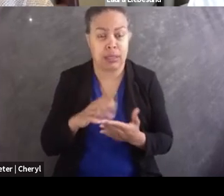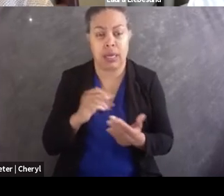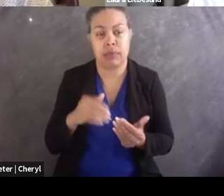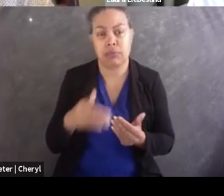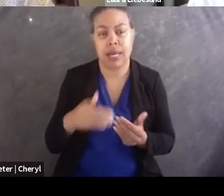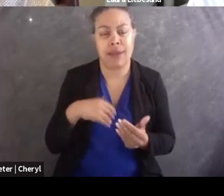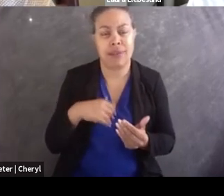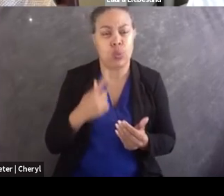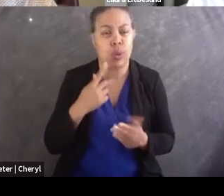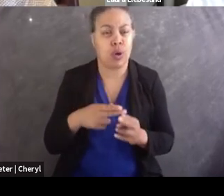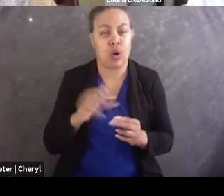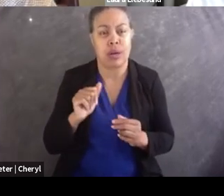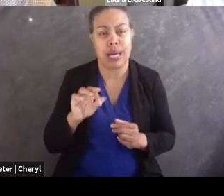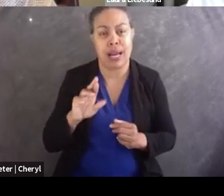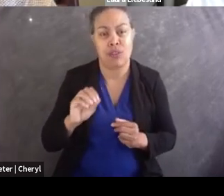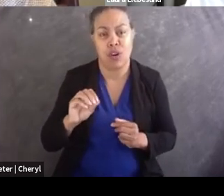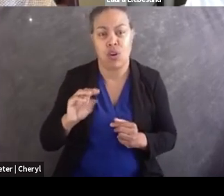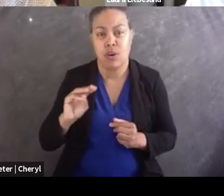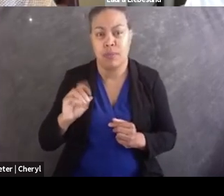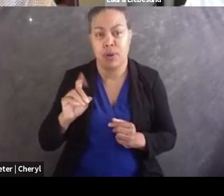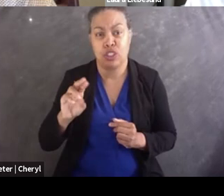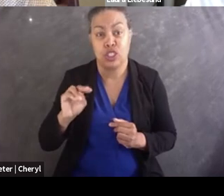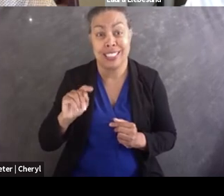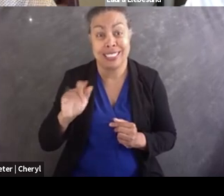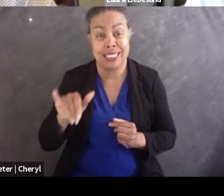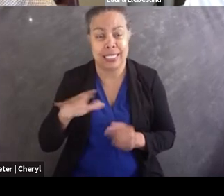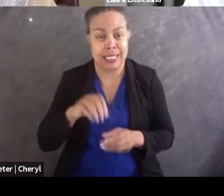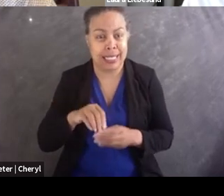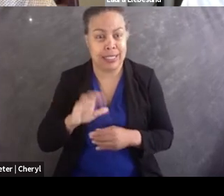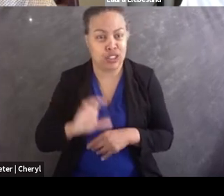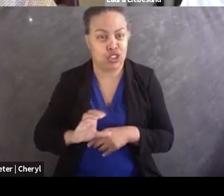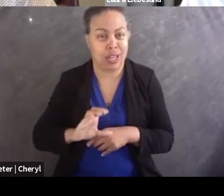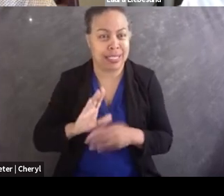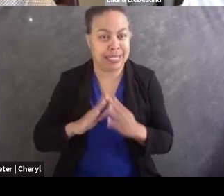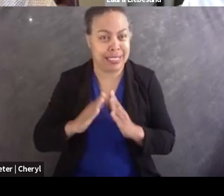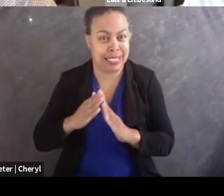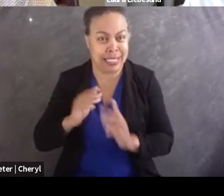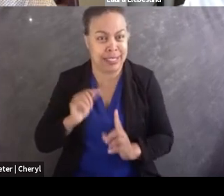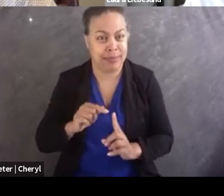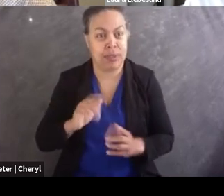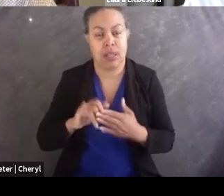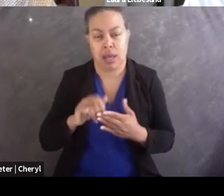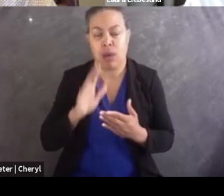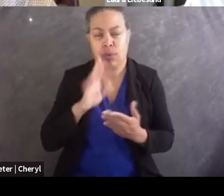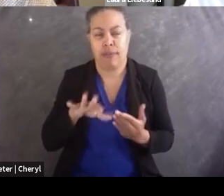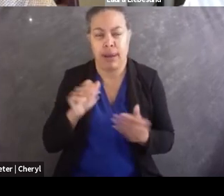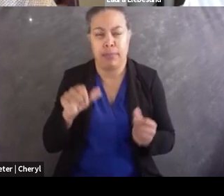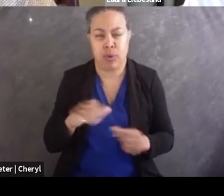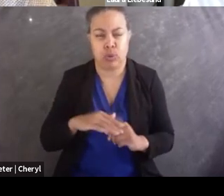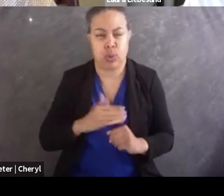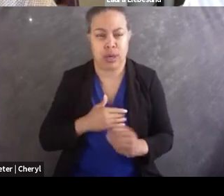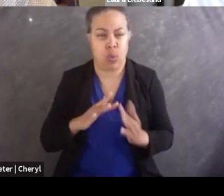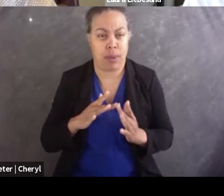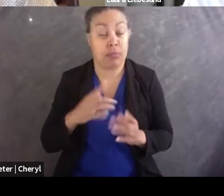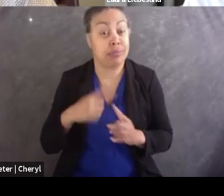called Afro-Modernity in the Chocolate City, Gogo's Diasporic Roots. That also can be found on our website. And of course, next month's